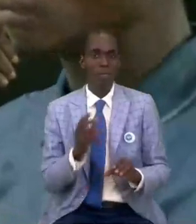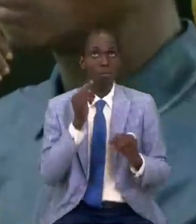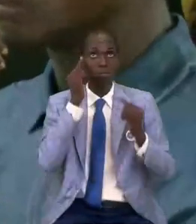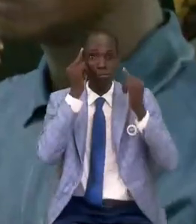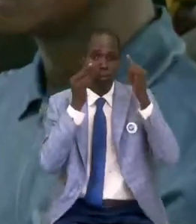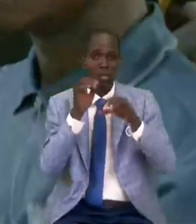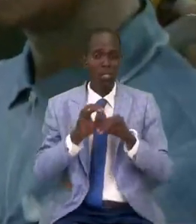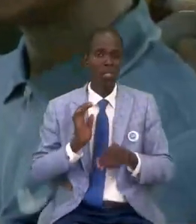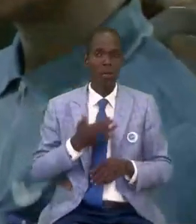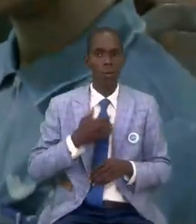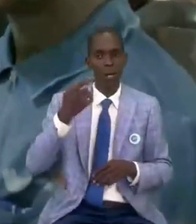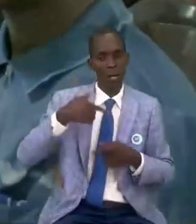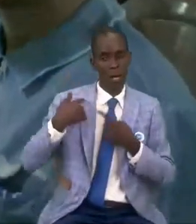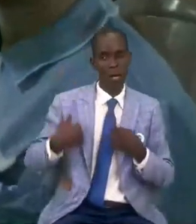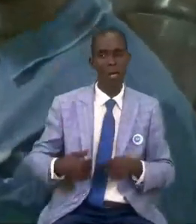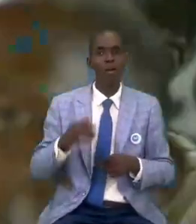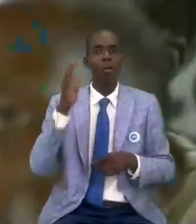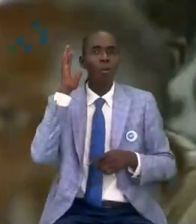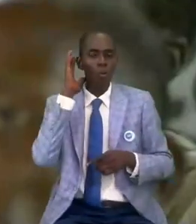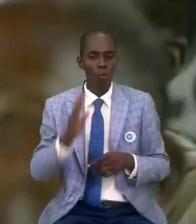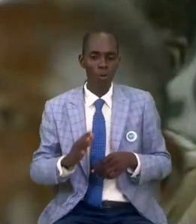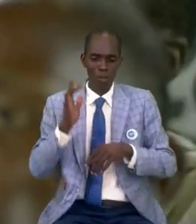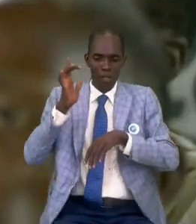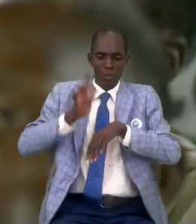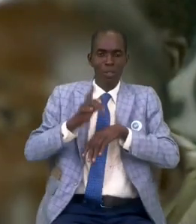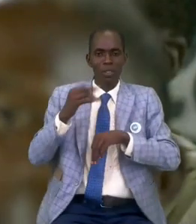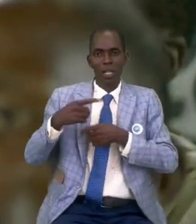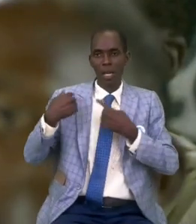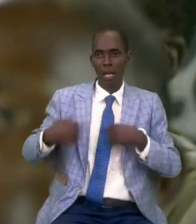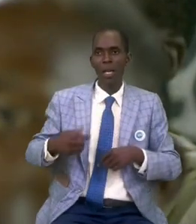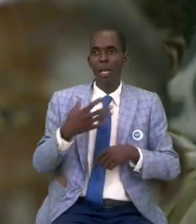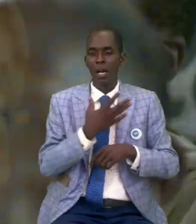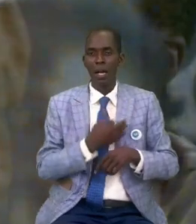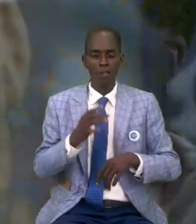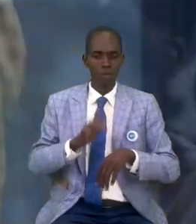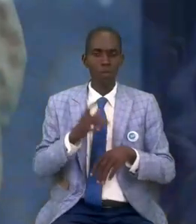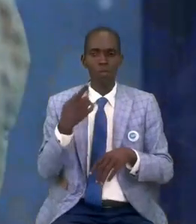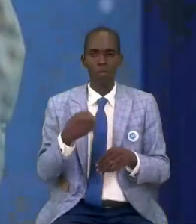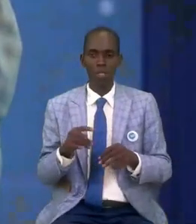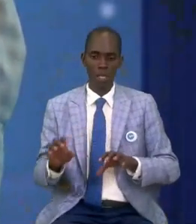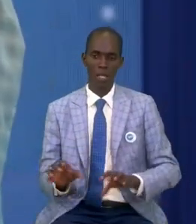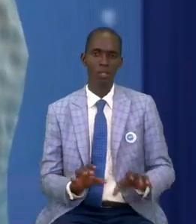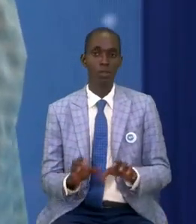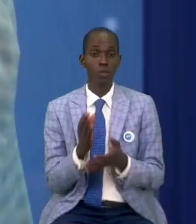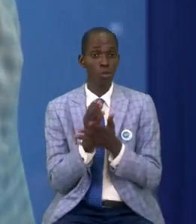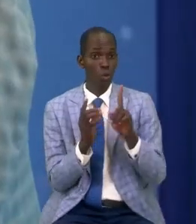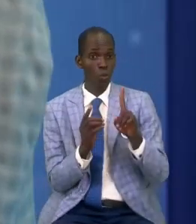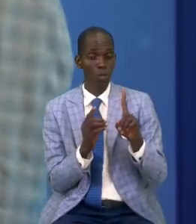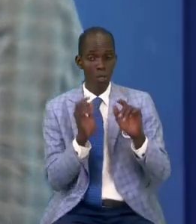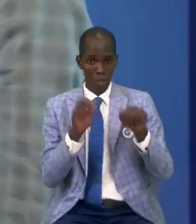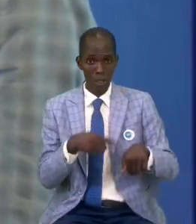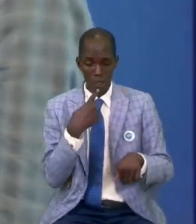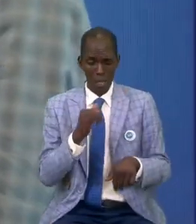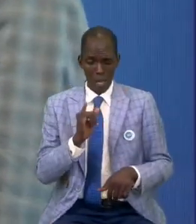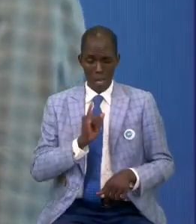many people here will say, I never did any wrong, unclean, negative act